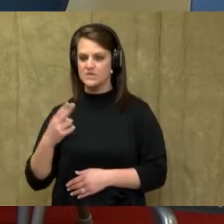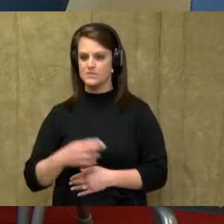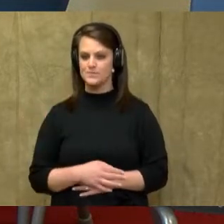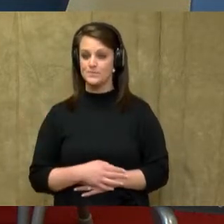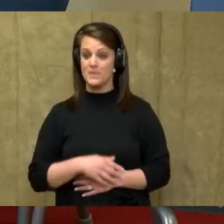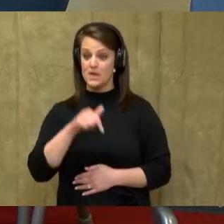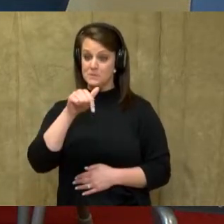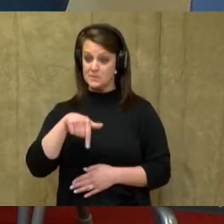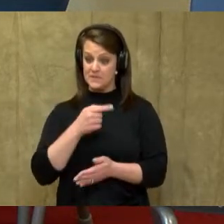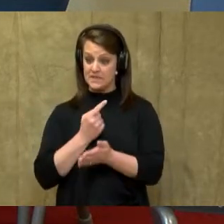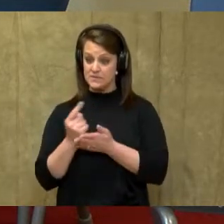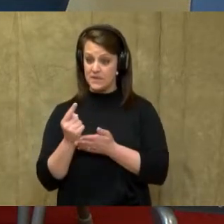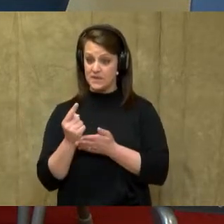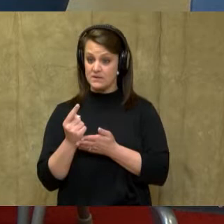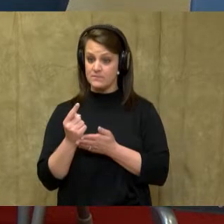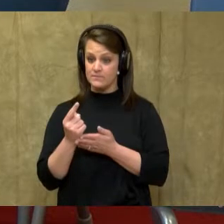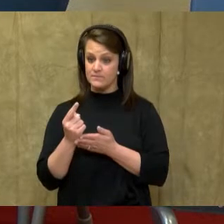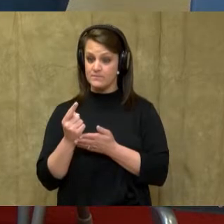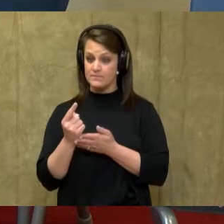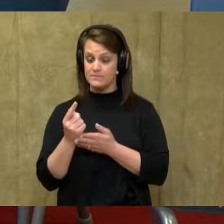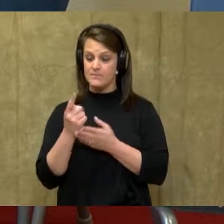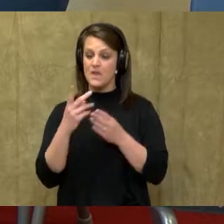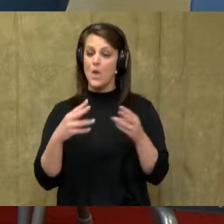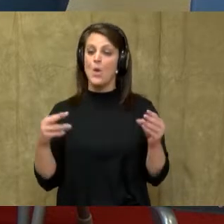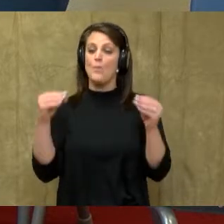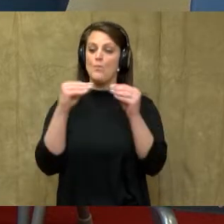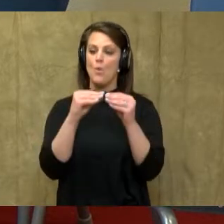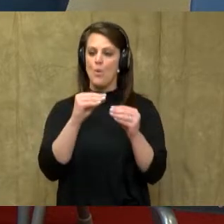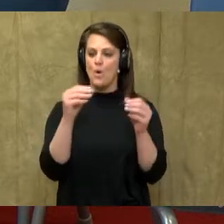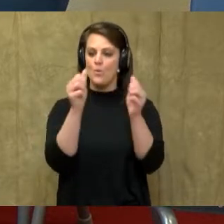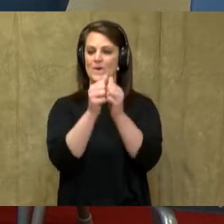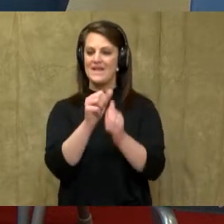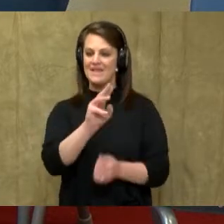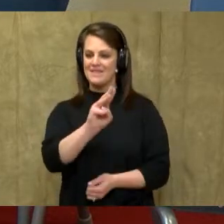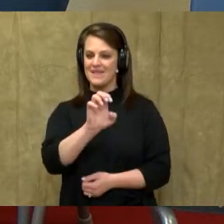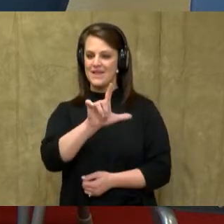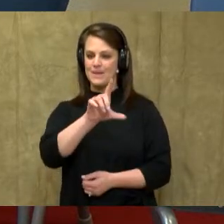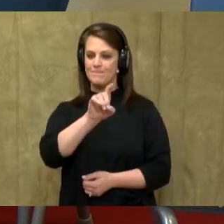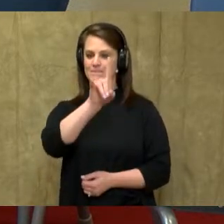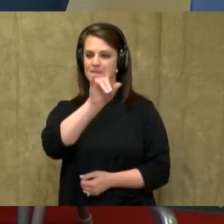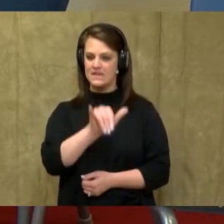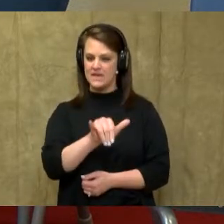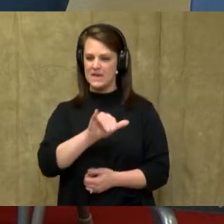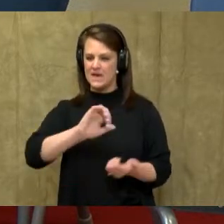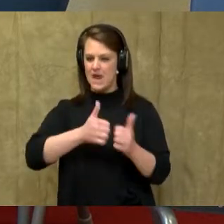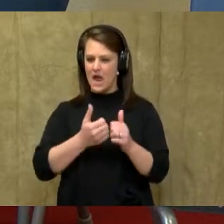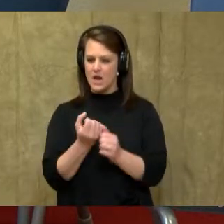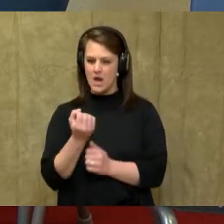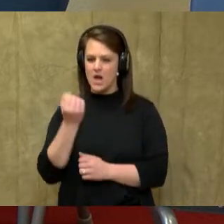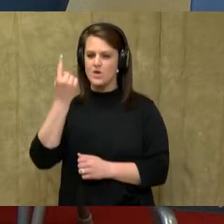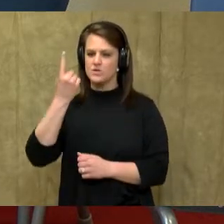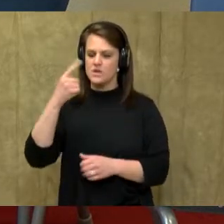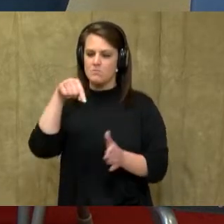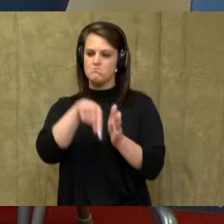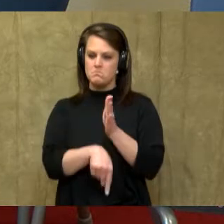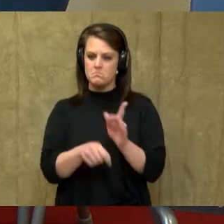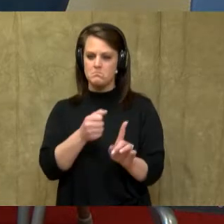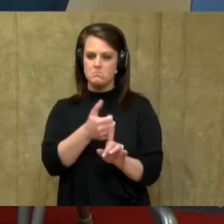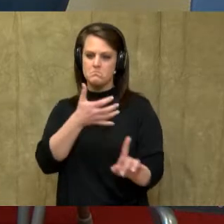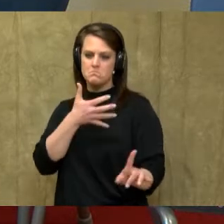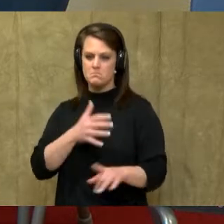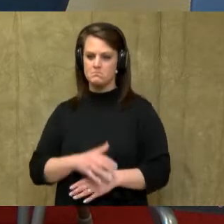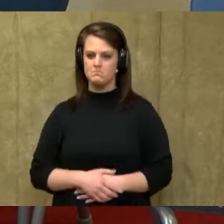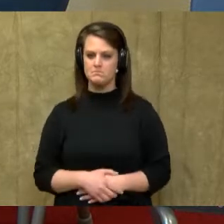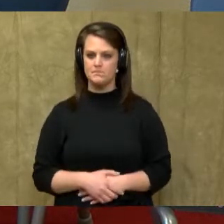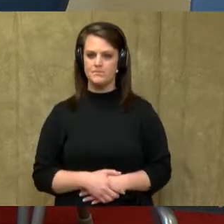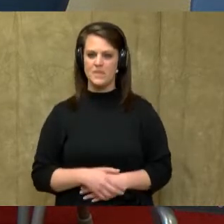This week, we're going to move forward with our idea of melody and how to understand melody on a little bit deeper level. I want